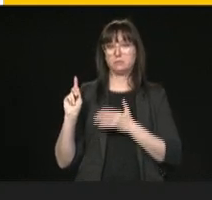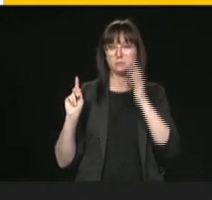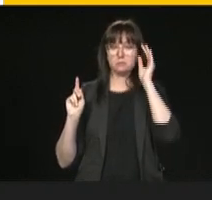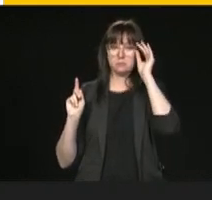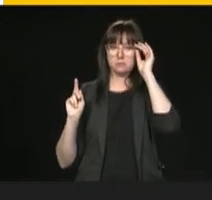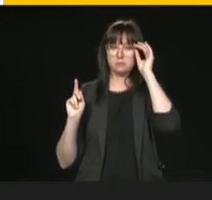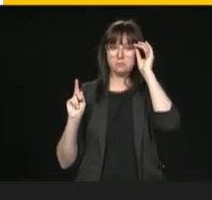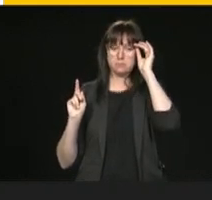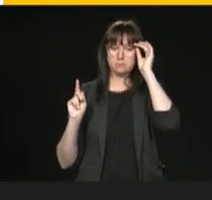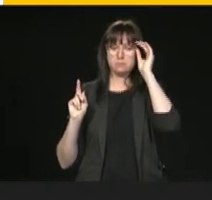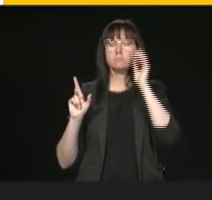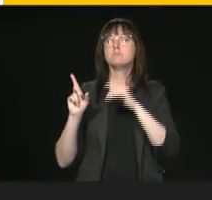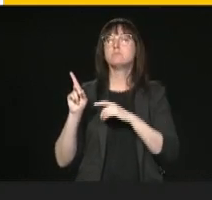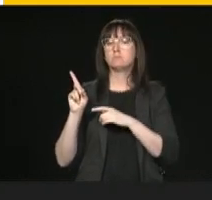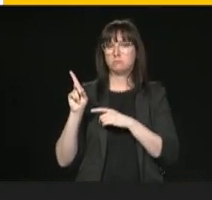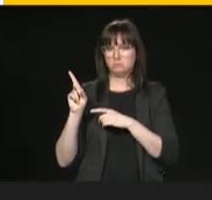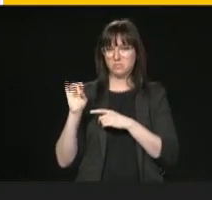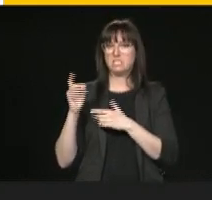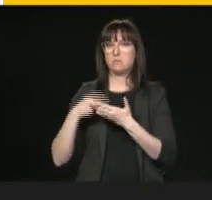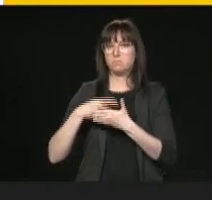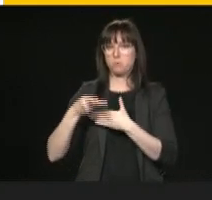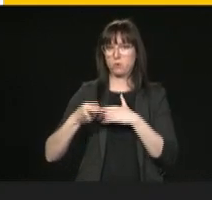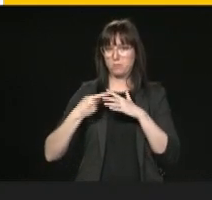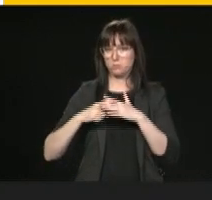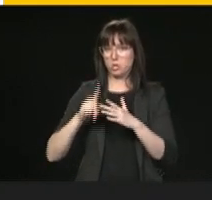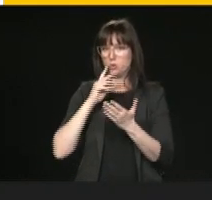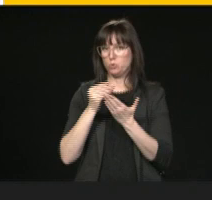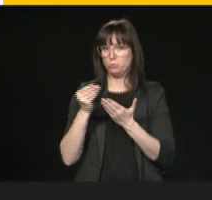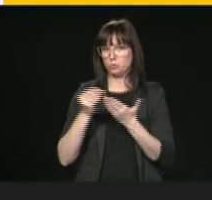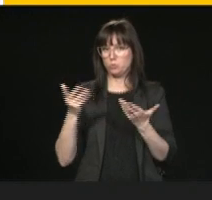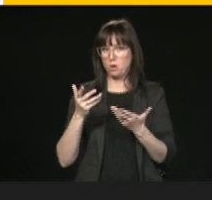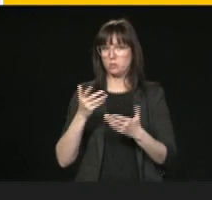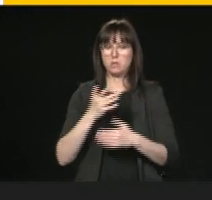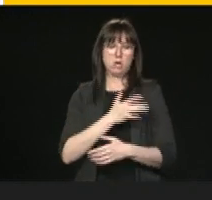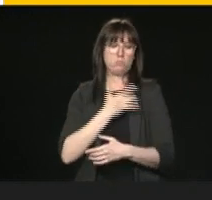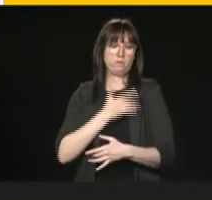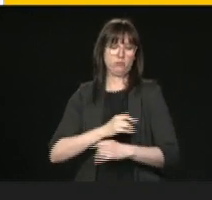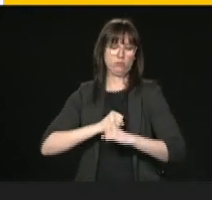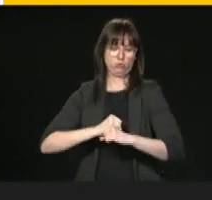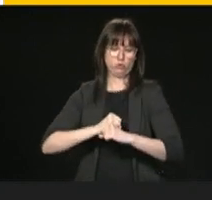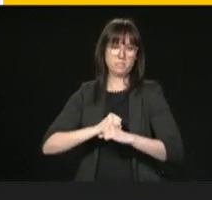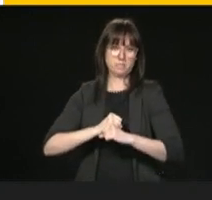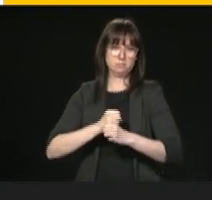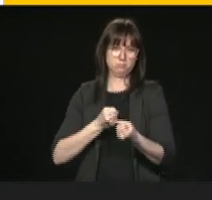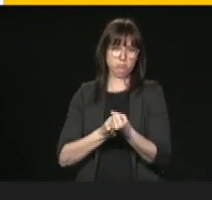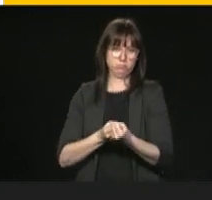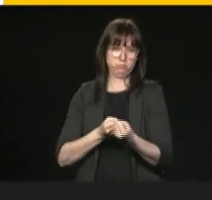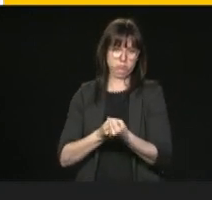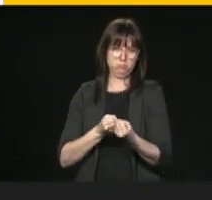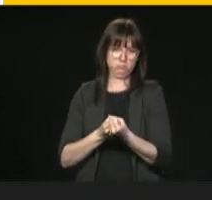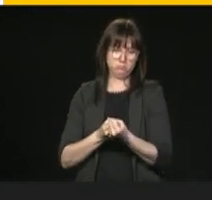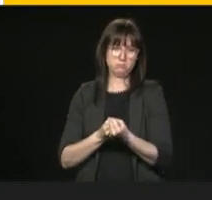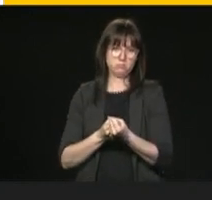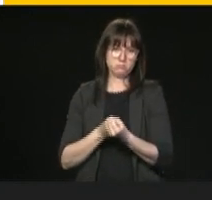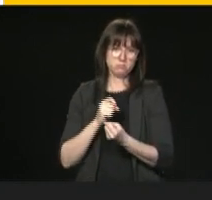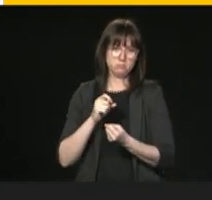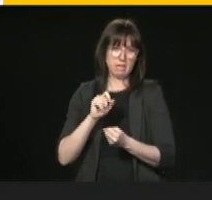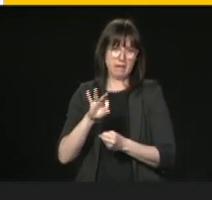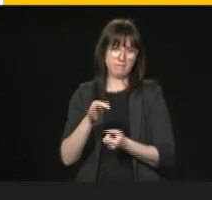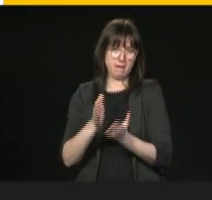provincial securities at issue. So we are taking 40% of each